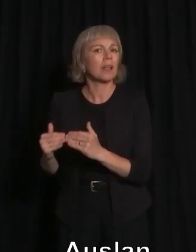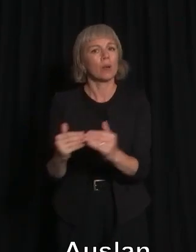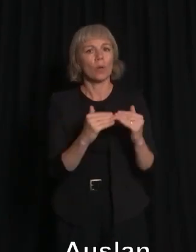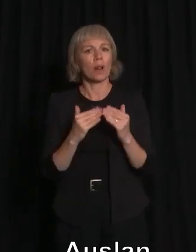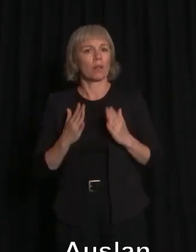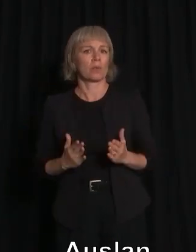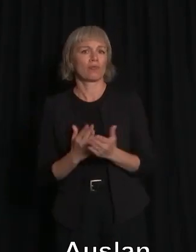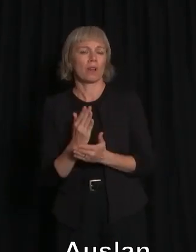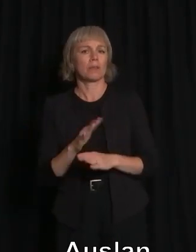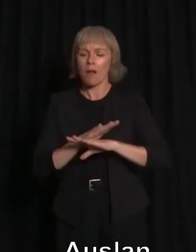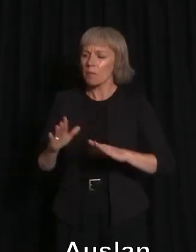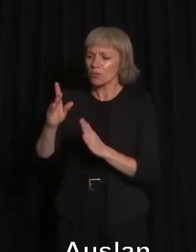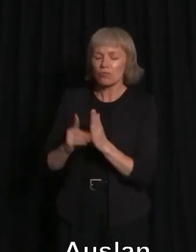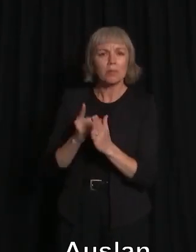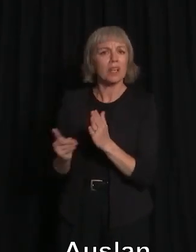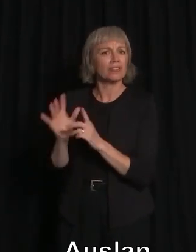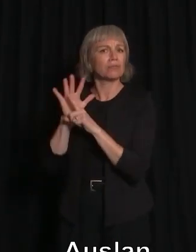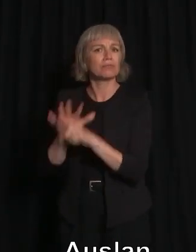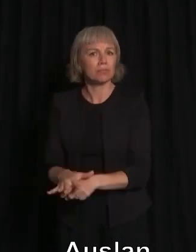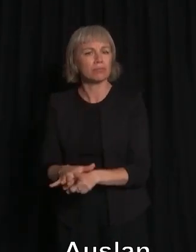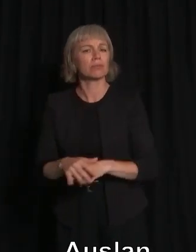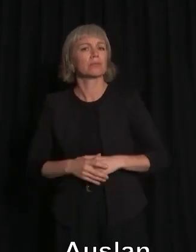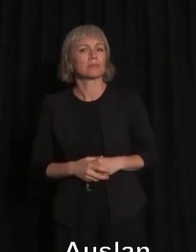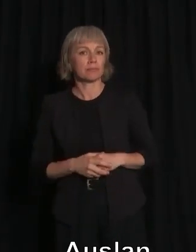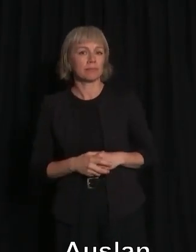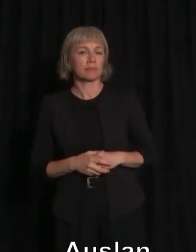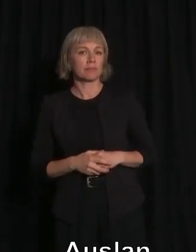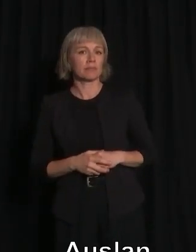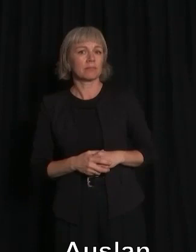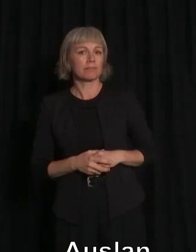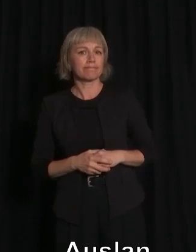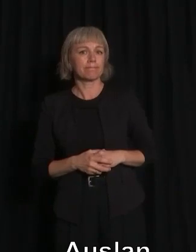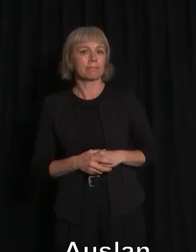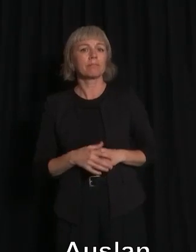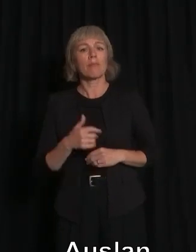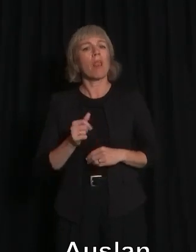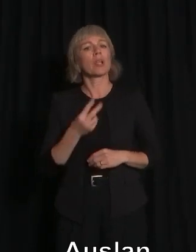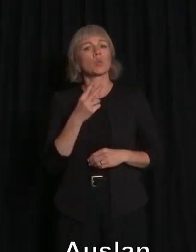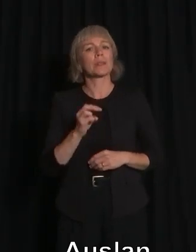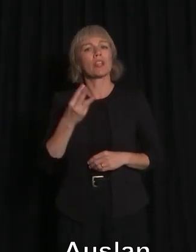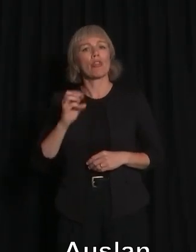equality, non-discrimination that are embedded in the 2030 Sustainable Development Goals.